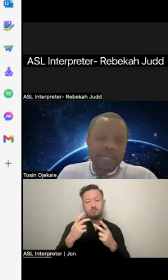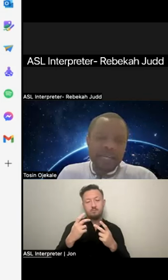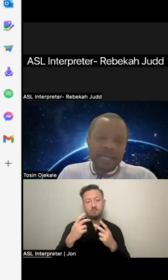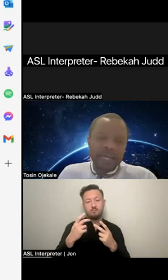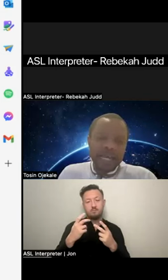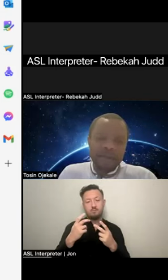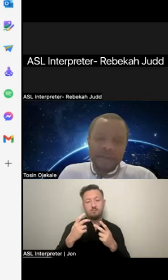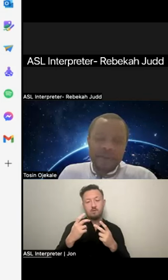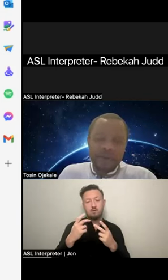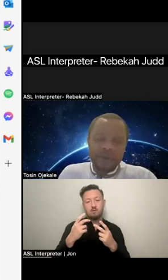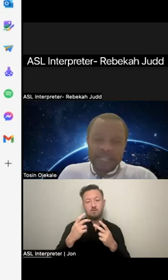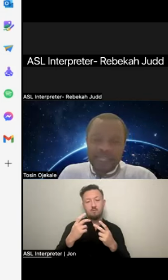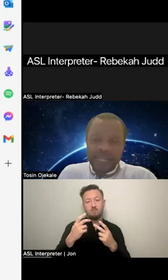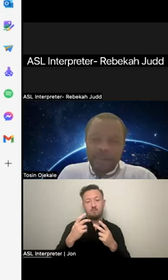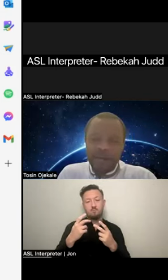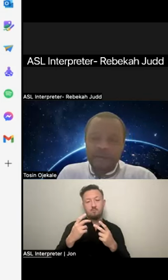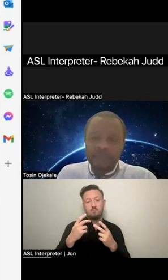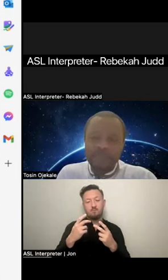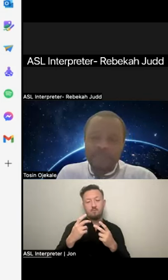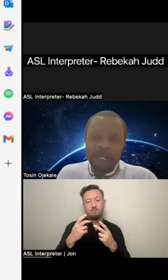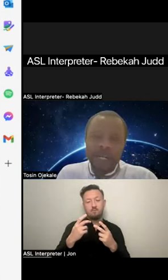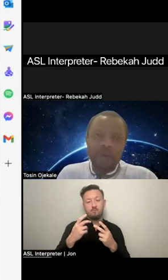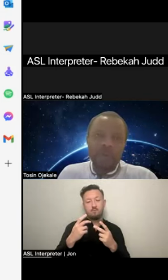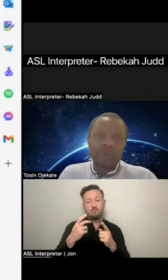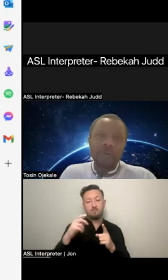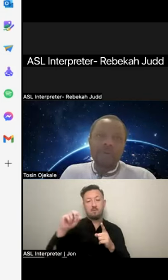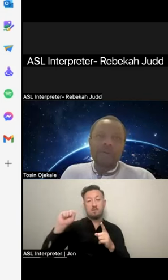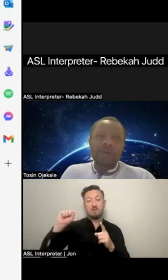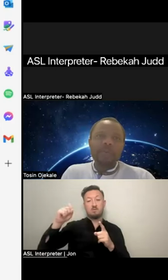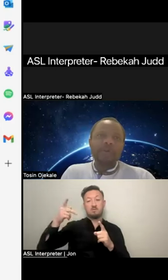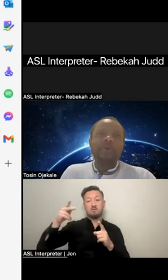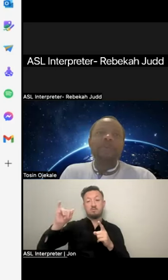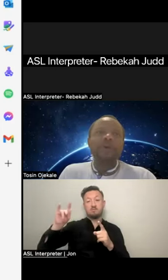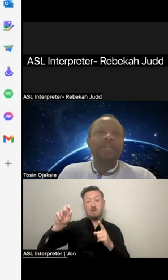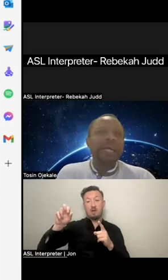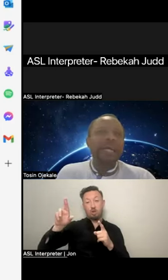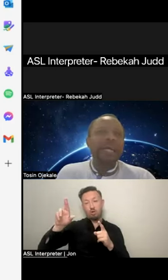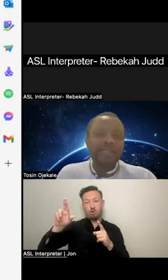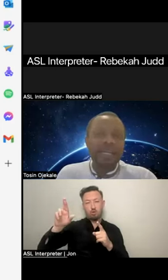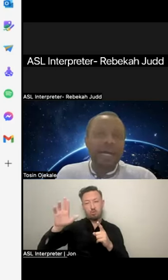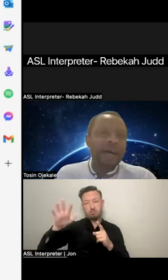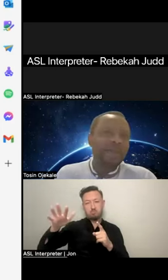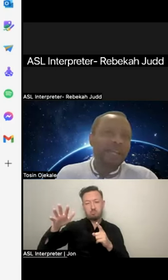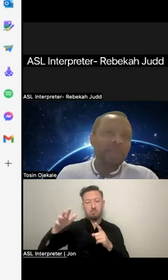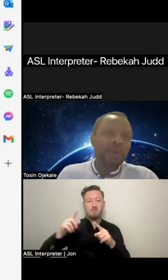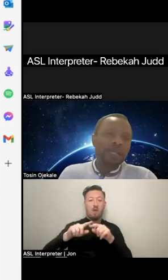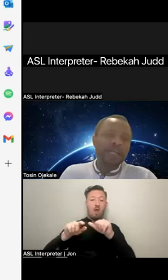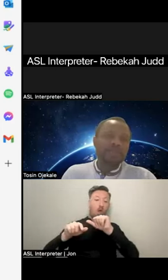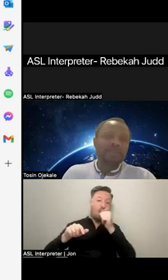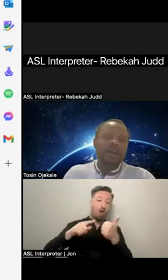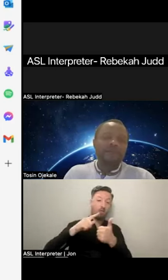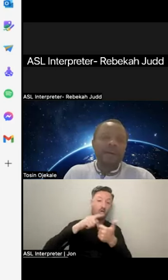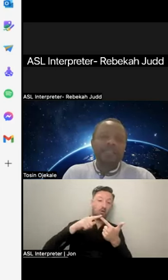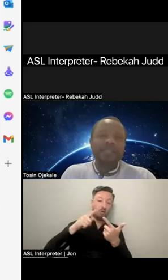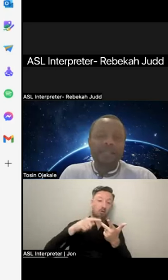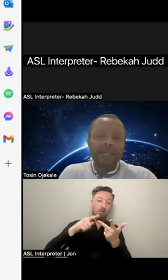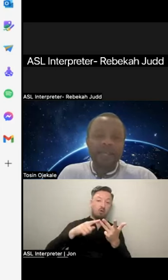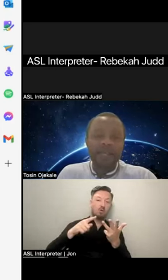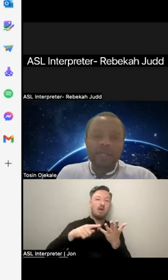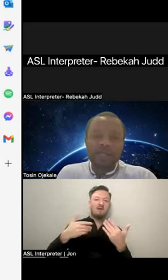is every other thing apart from the sprinkler bulb, because of the other elements that are available or that you can